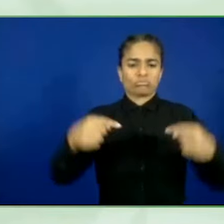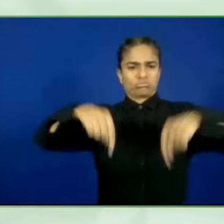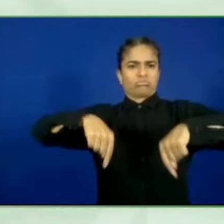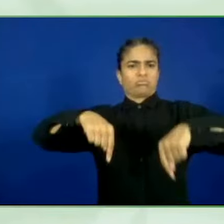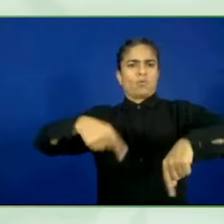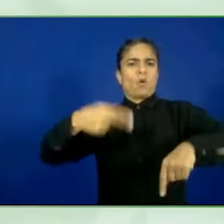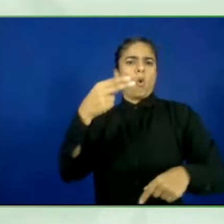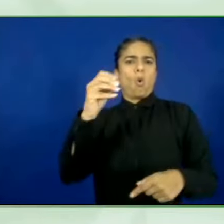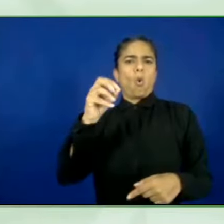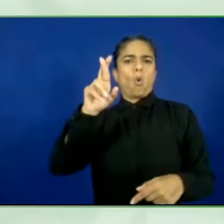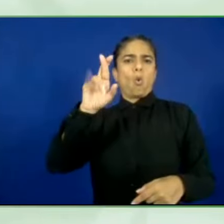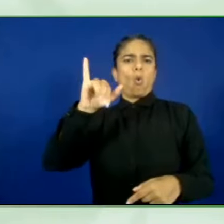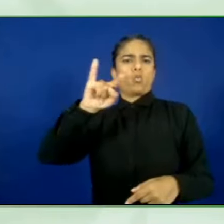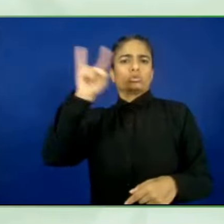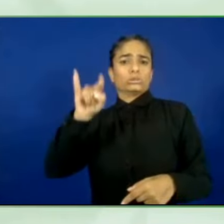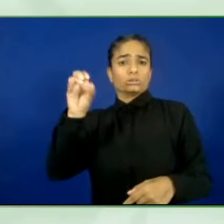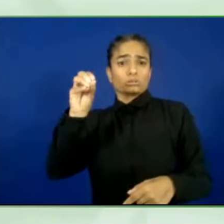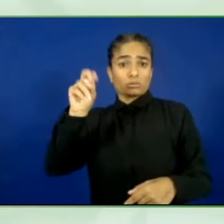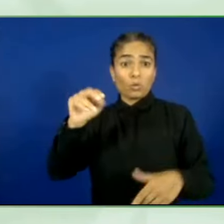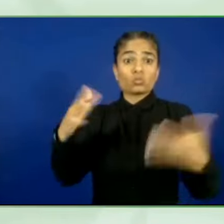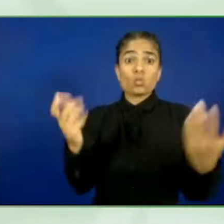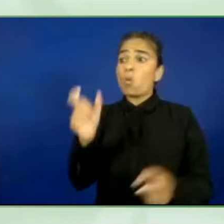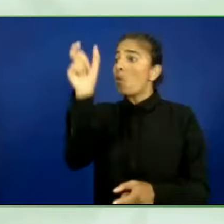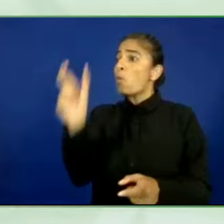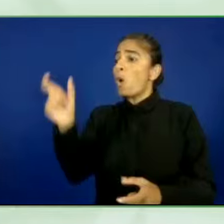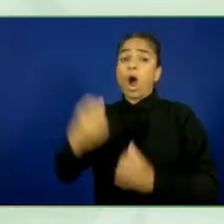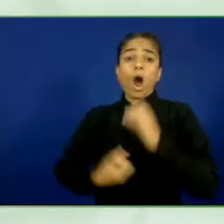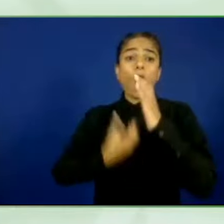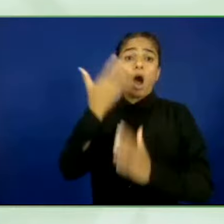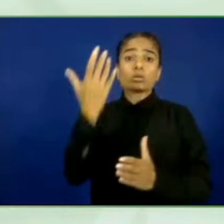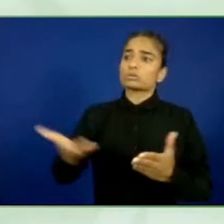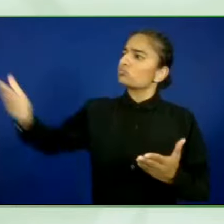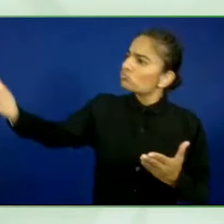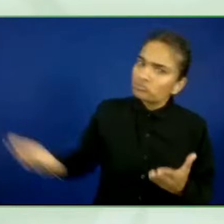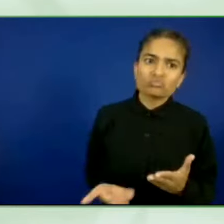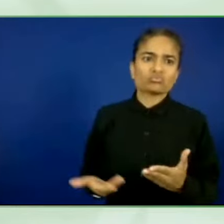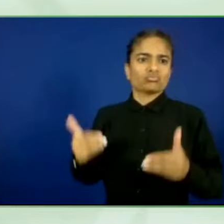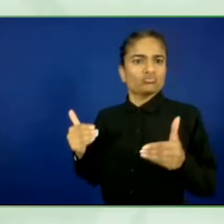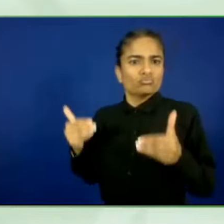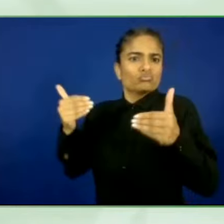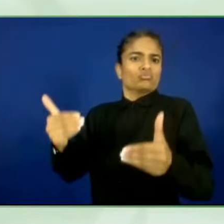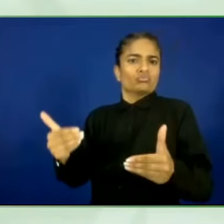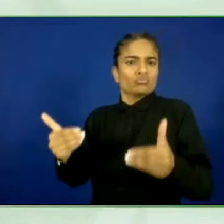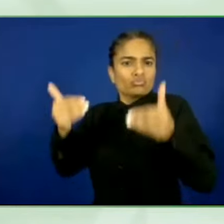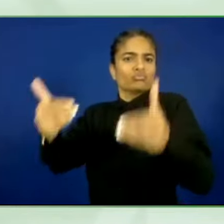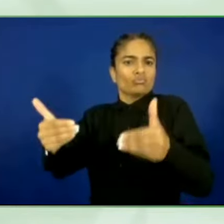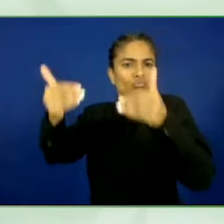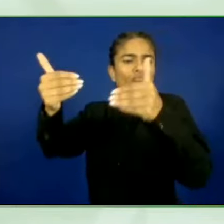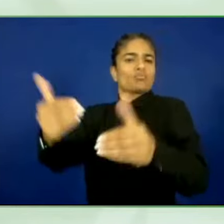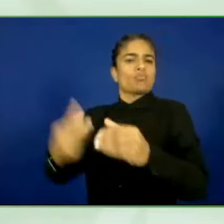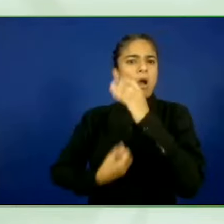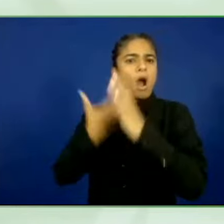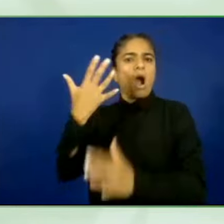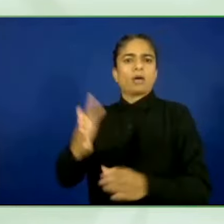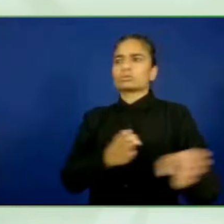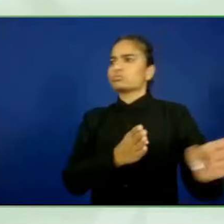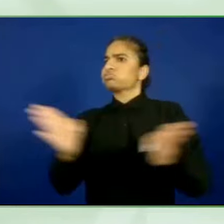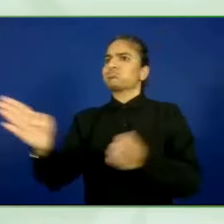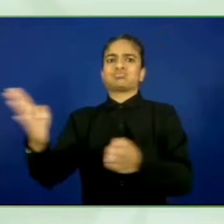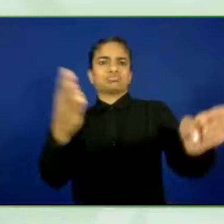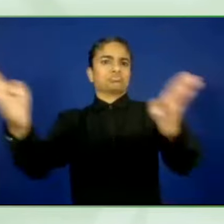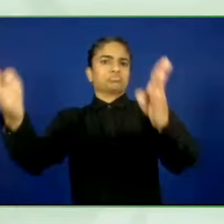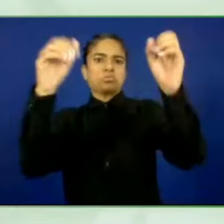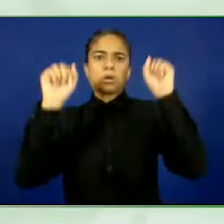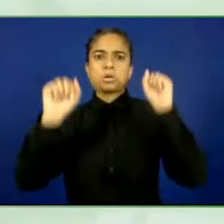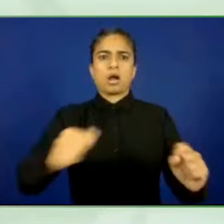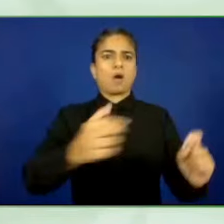Amy to move beyond education or move in a different direction and have a residency with